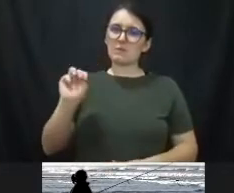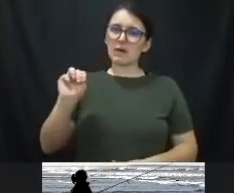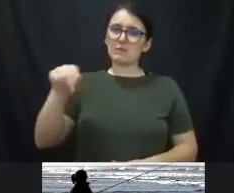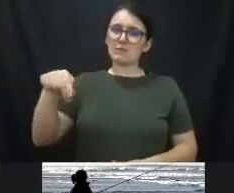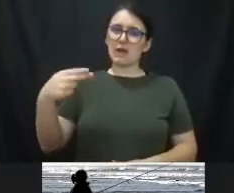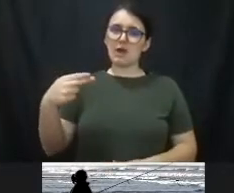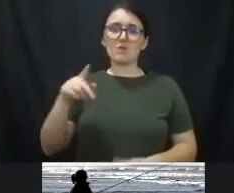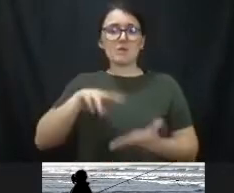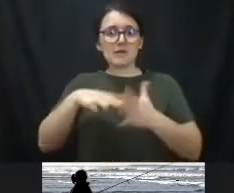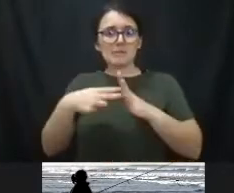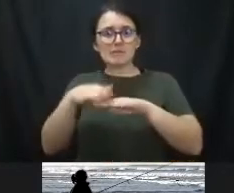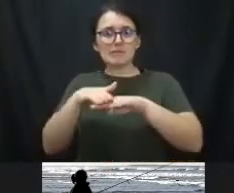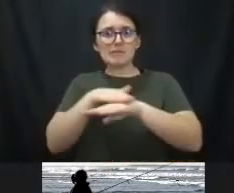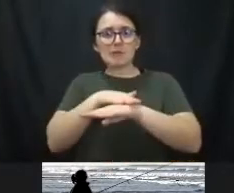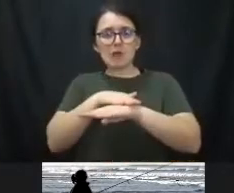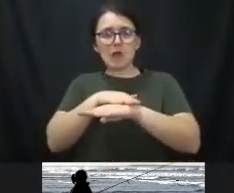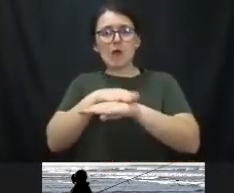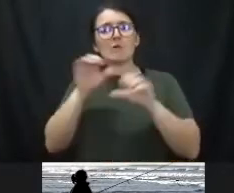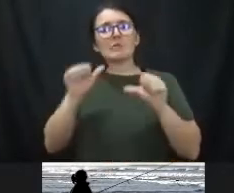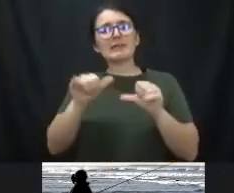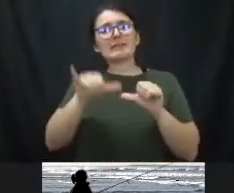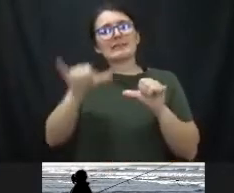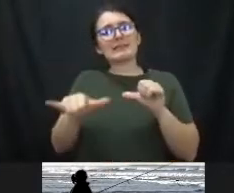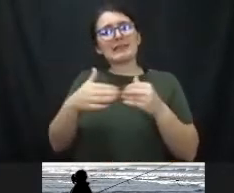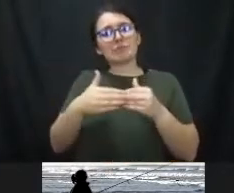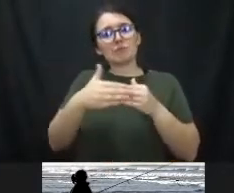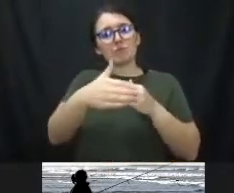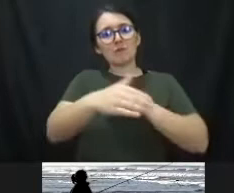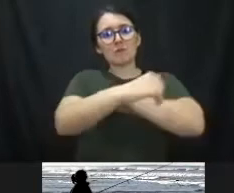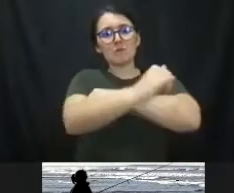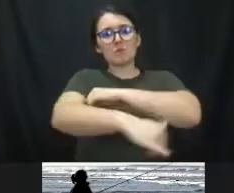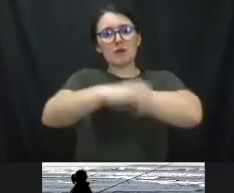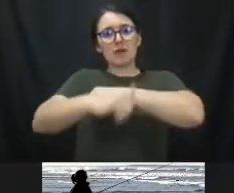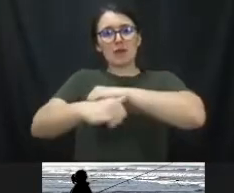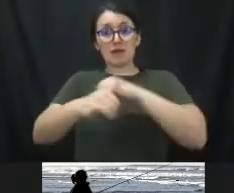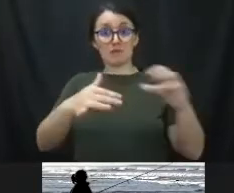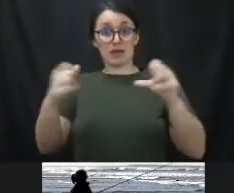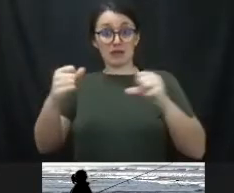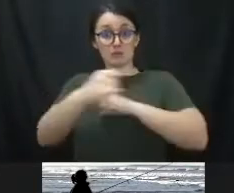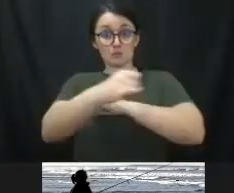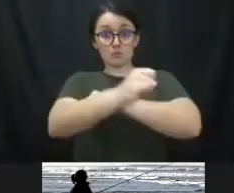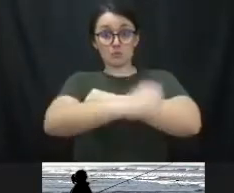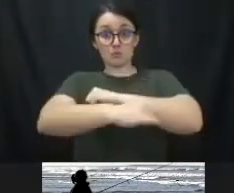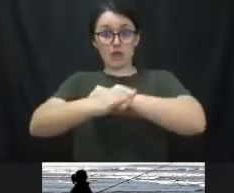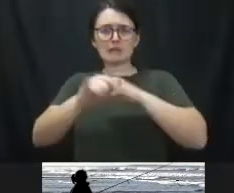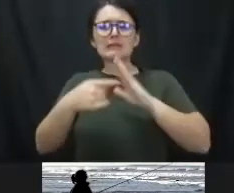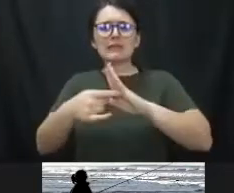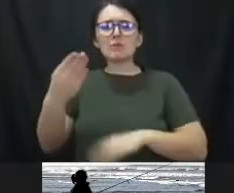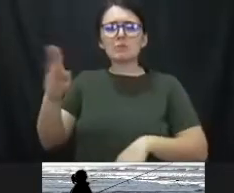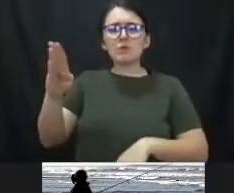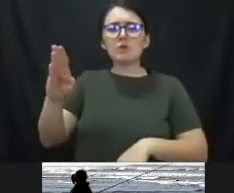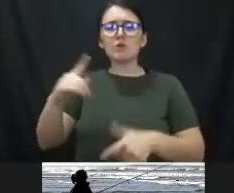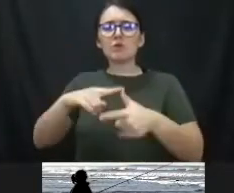whale lice can hold on. Faster whales, like blue whales, killer